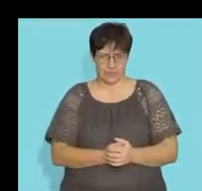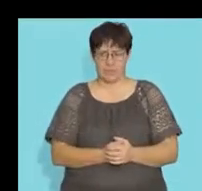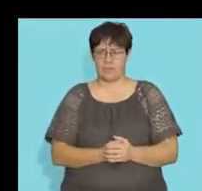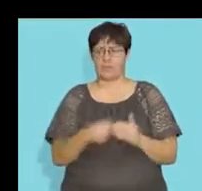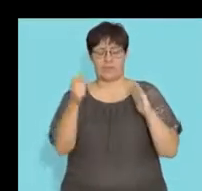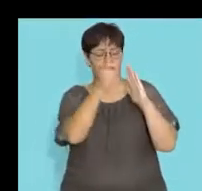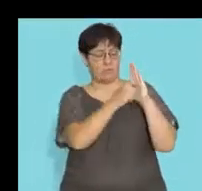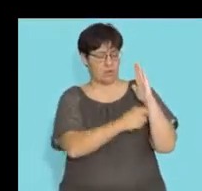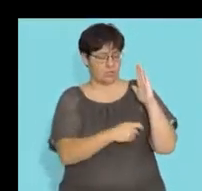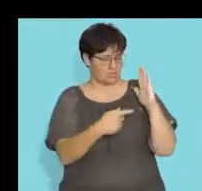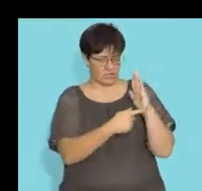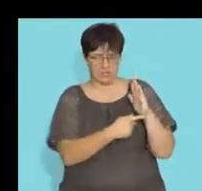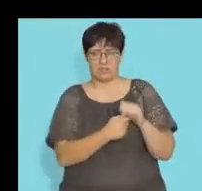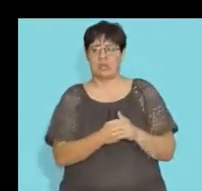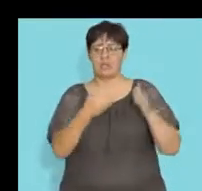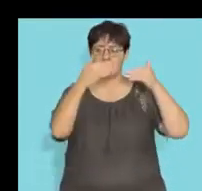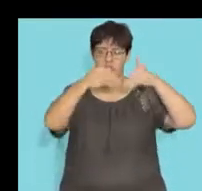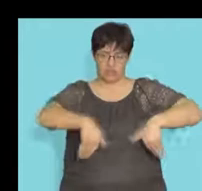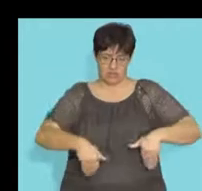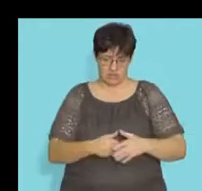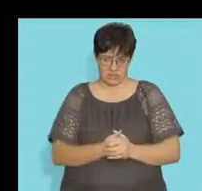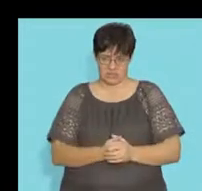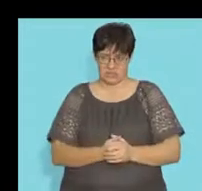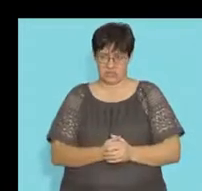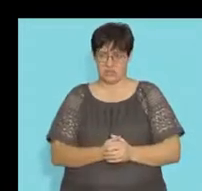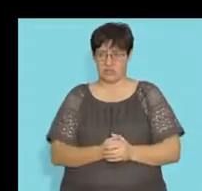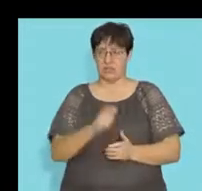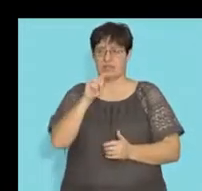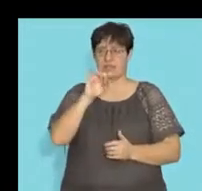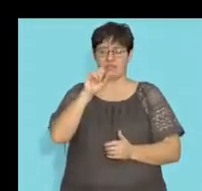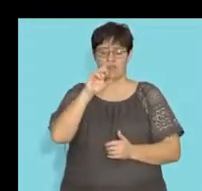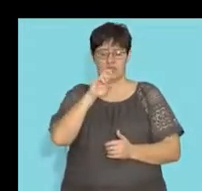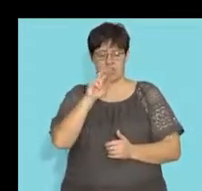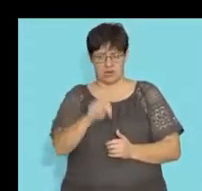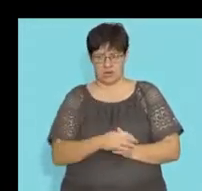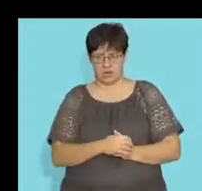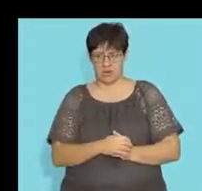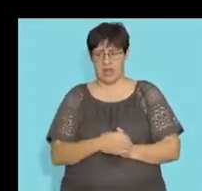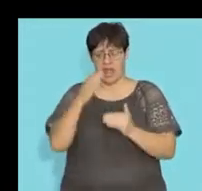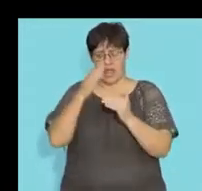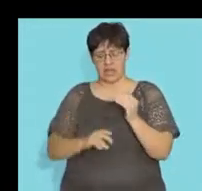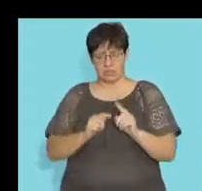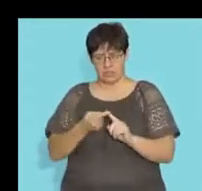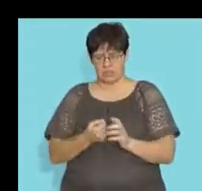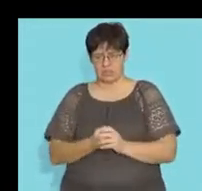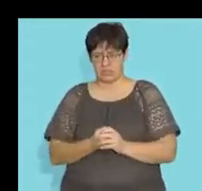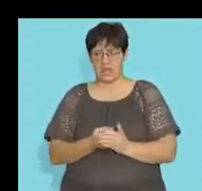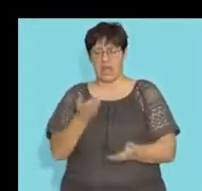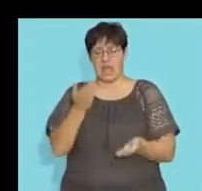The terminology that will come up a lot is neutralization, titration,